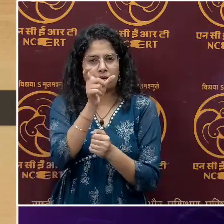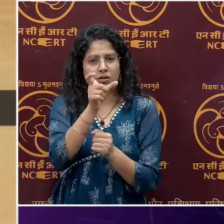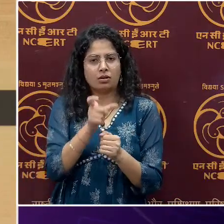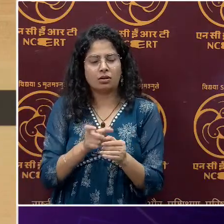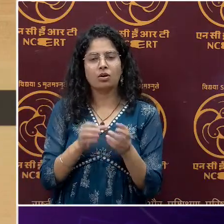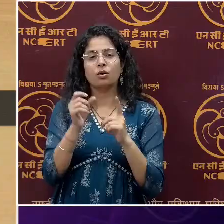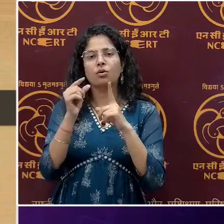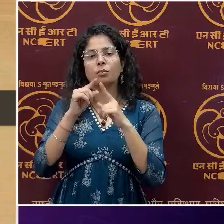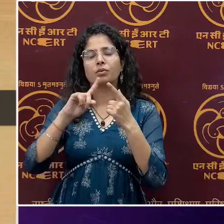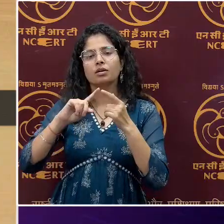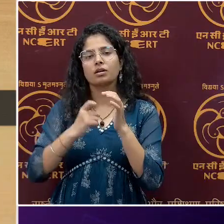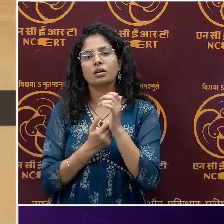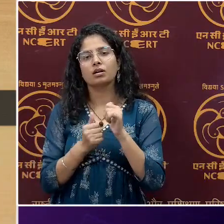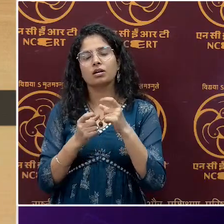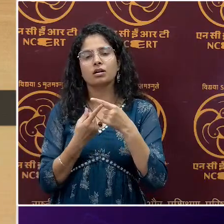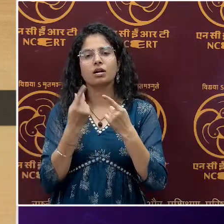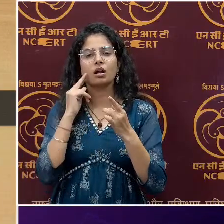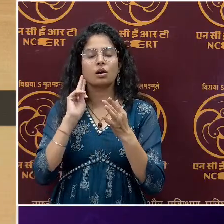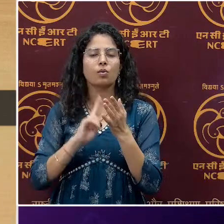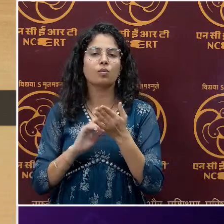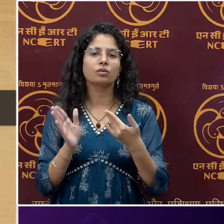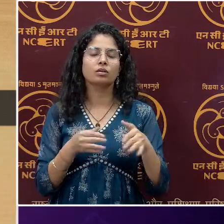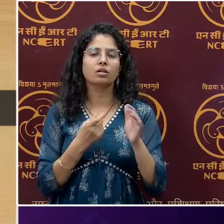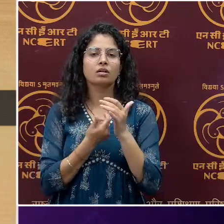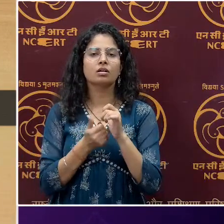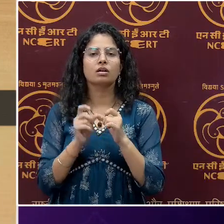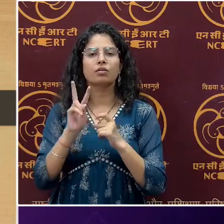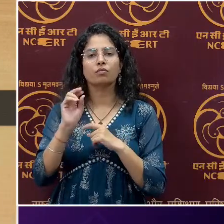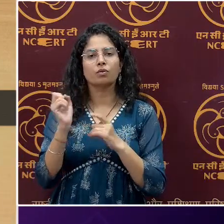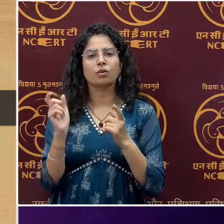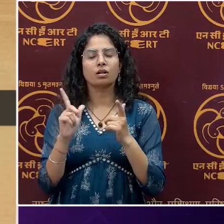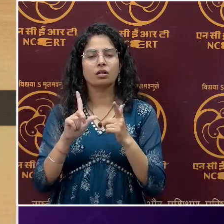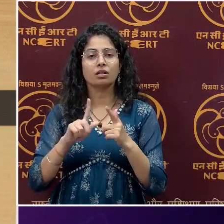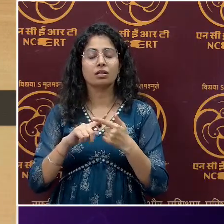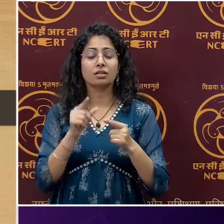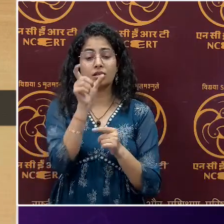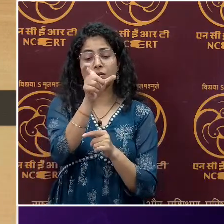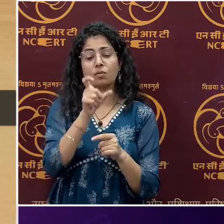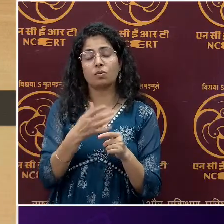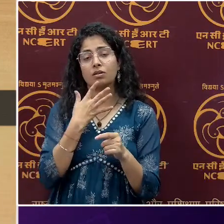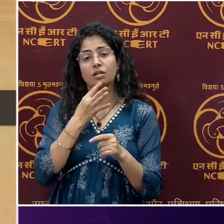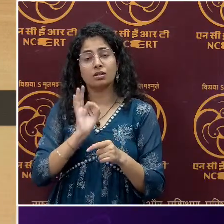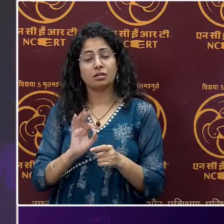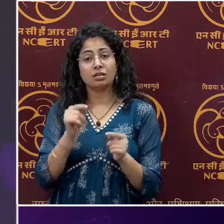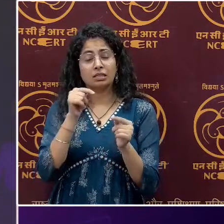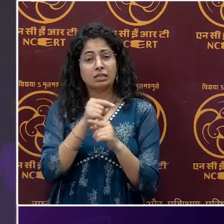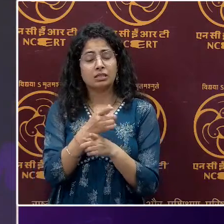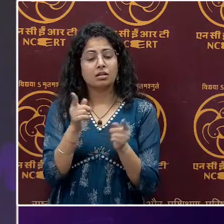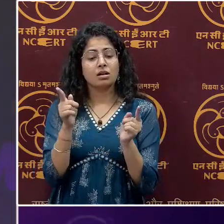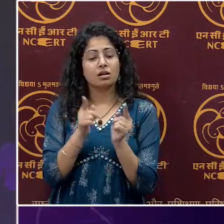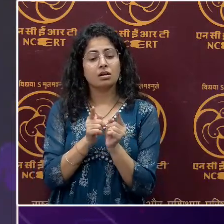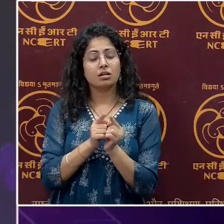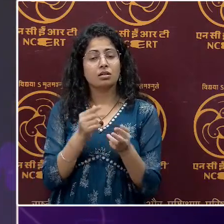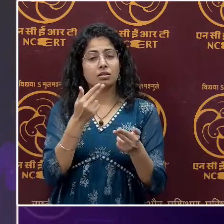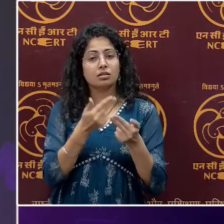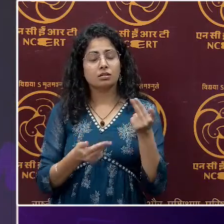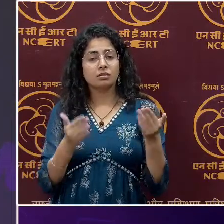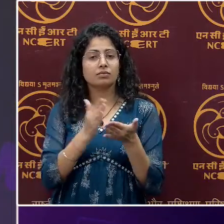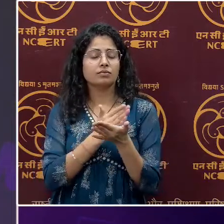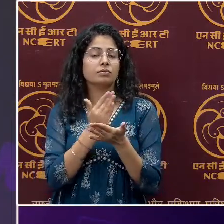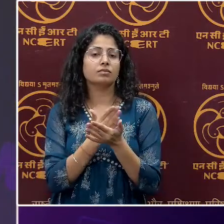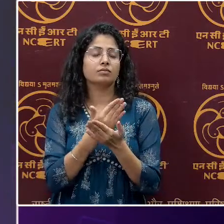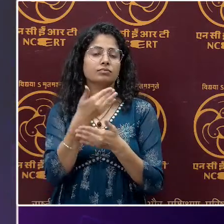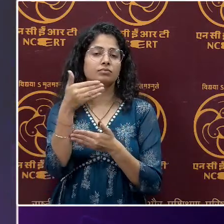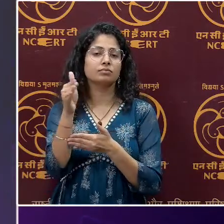operation, dissatisfaction and revolt. Great. So these keywords are very important and the essence of the chapter. And here comes a national